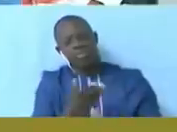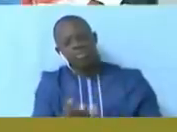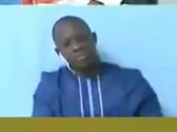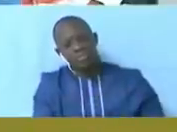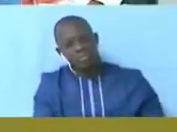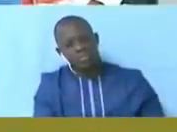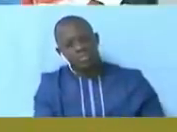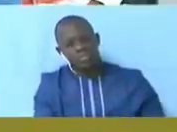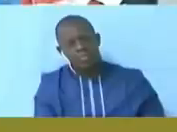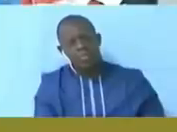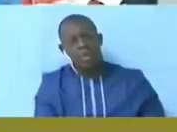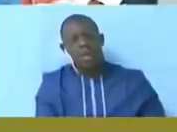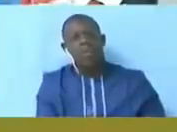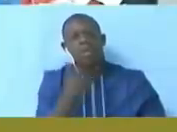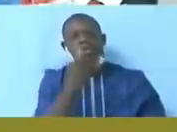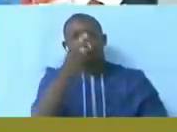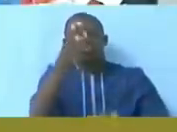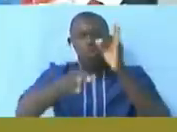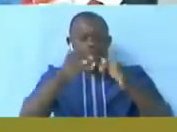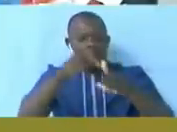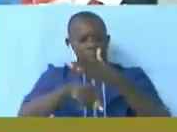Did the voir dire succeed in the end?